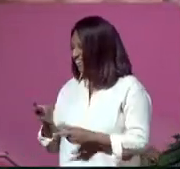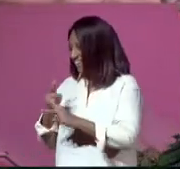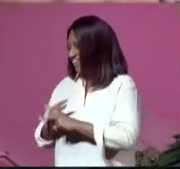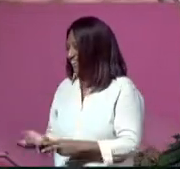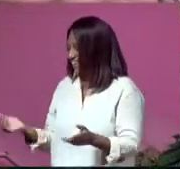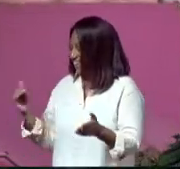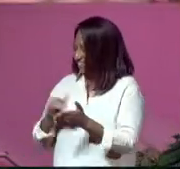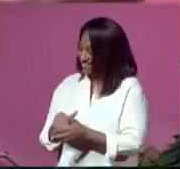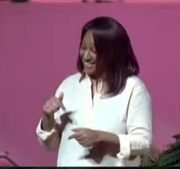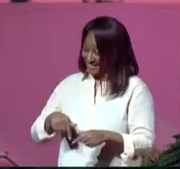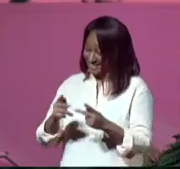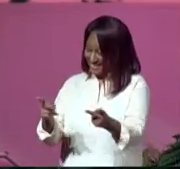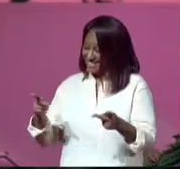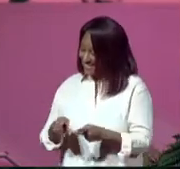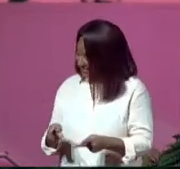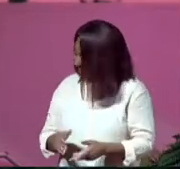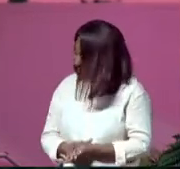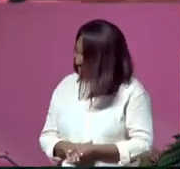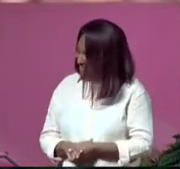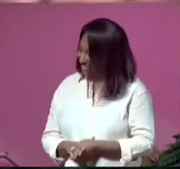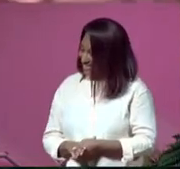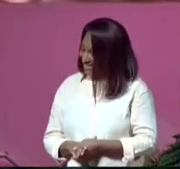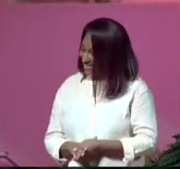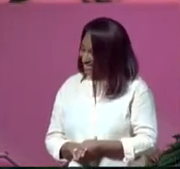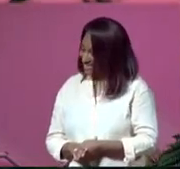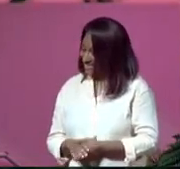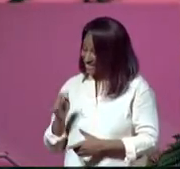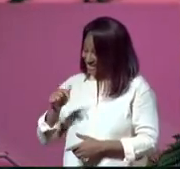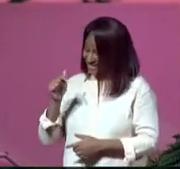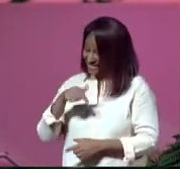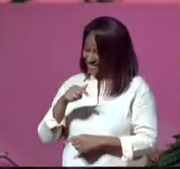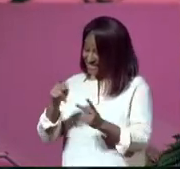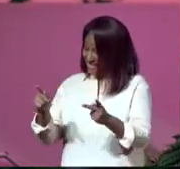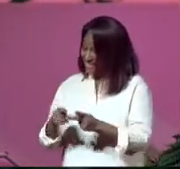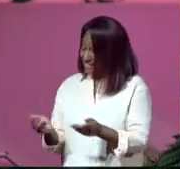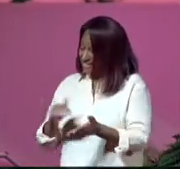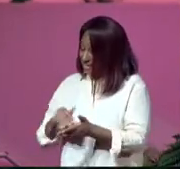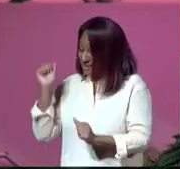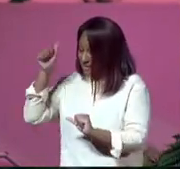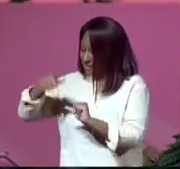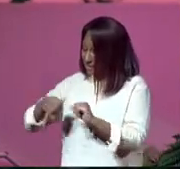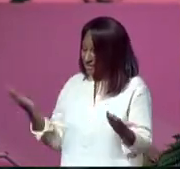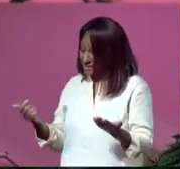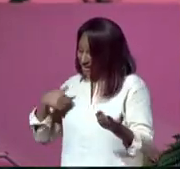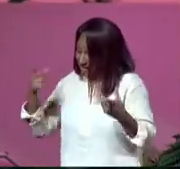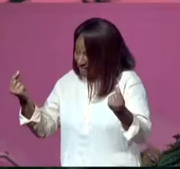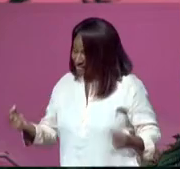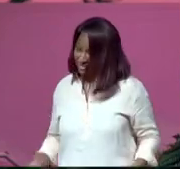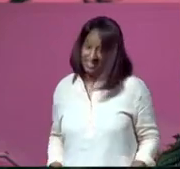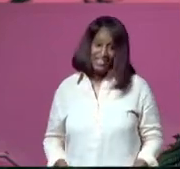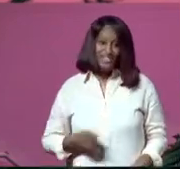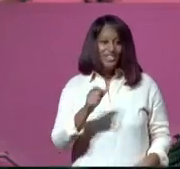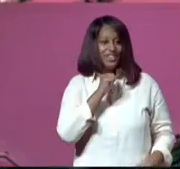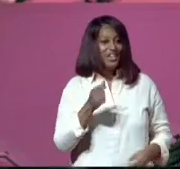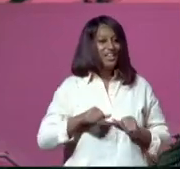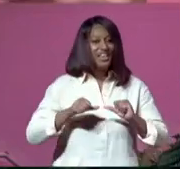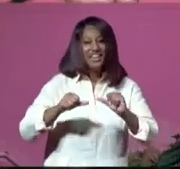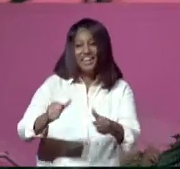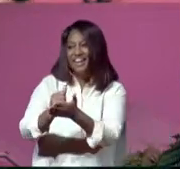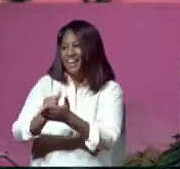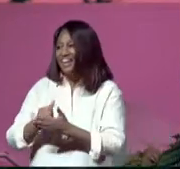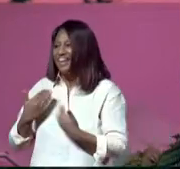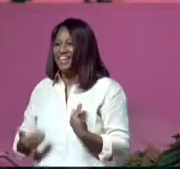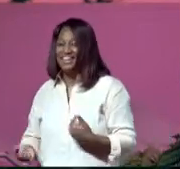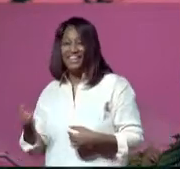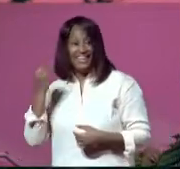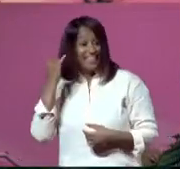here. Because coming back here keeps reminding me of what I've done. Y'all ain't trying to help me. And if I can